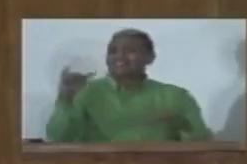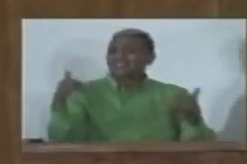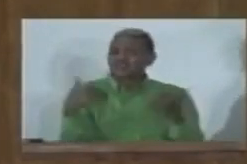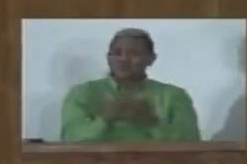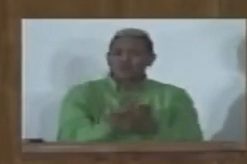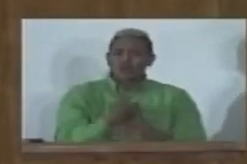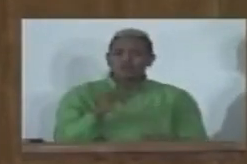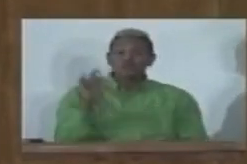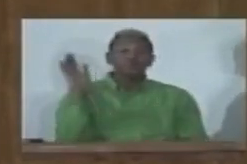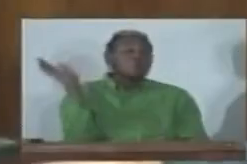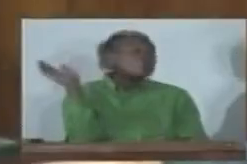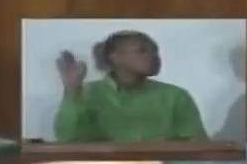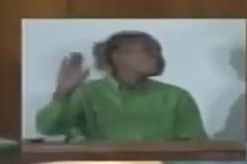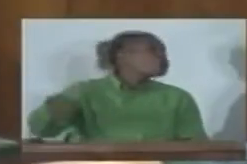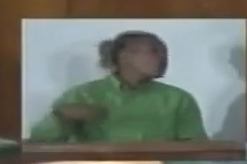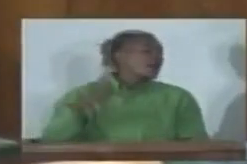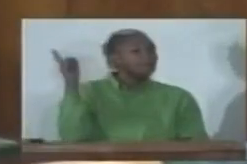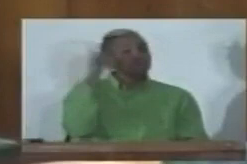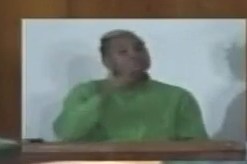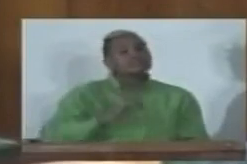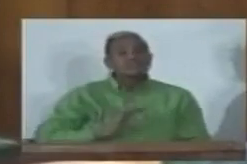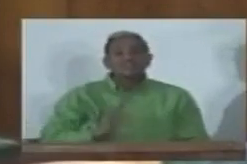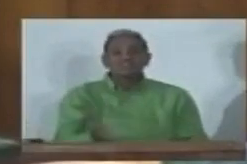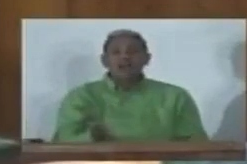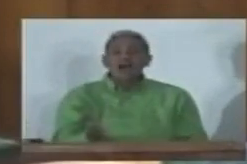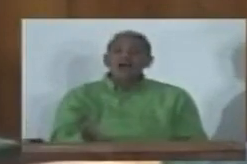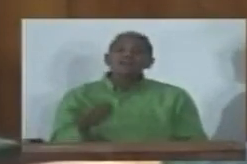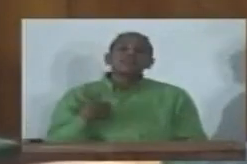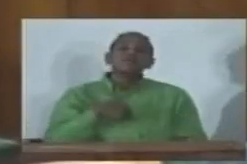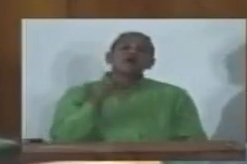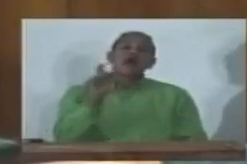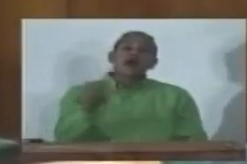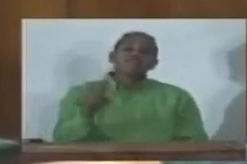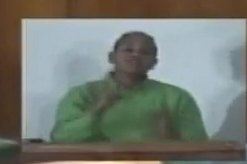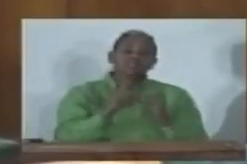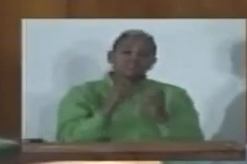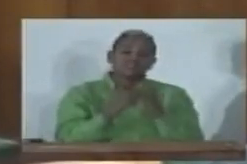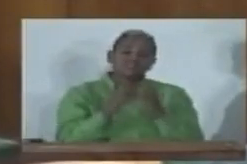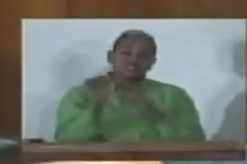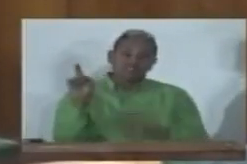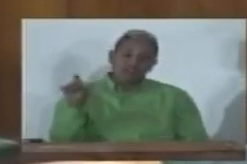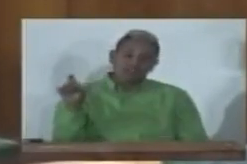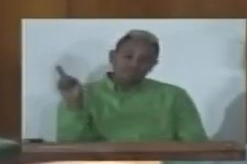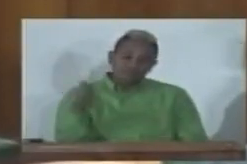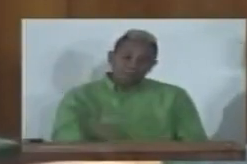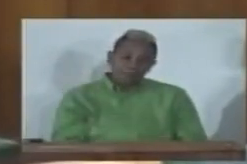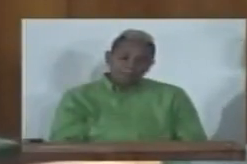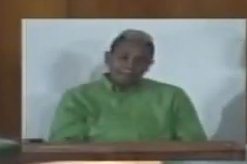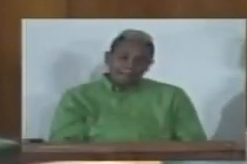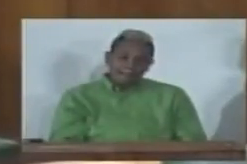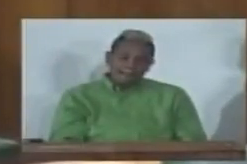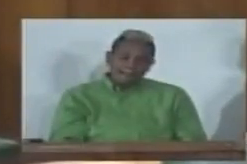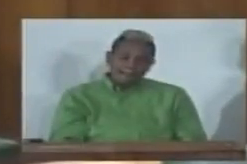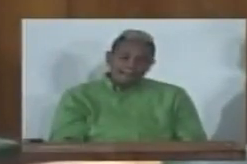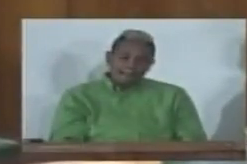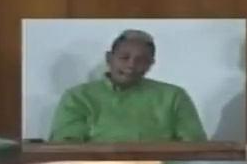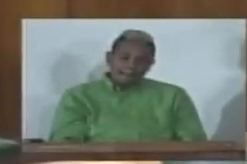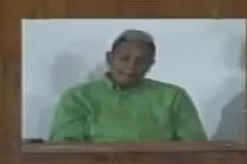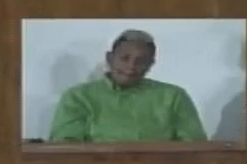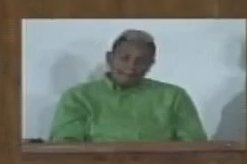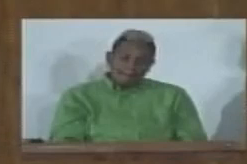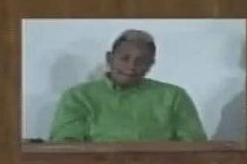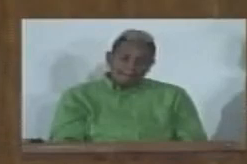Singh, and pretending that all is well. We have to deal with it. From Portmore, there's a light post in the middle of the highway.